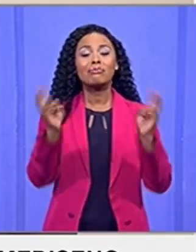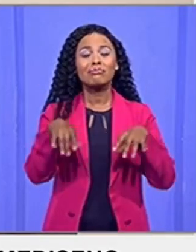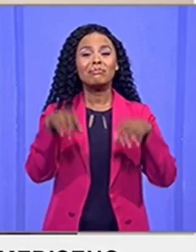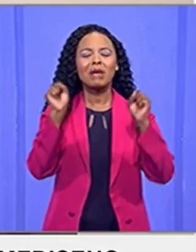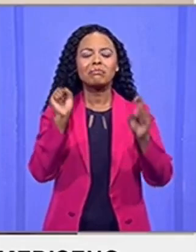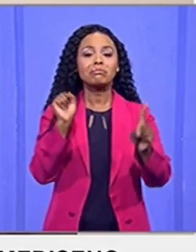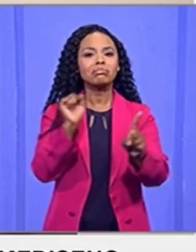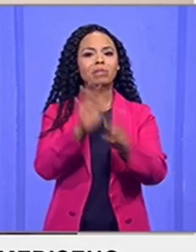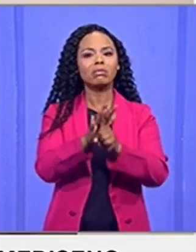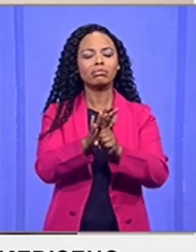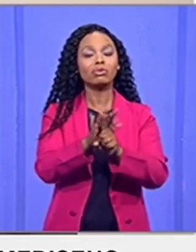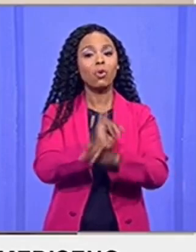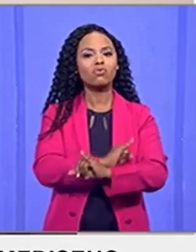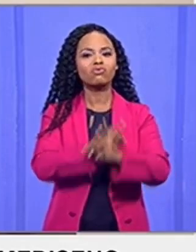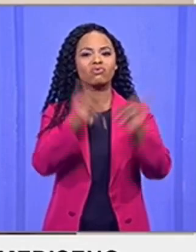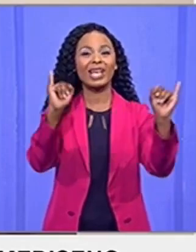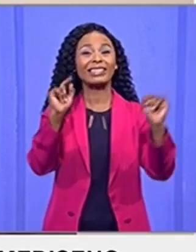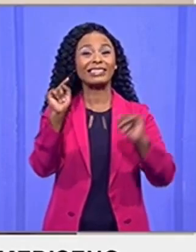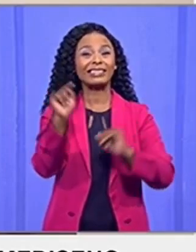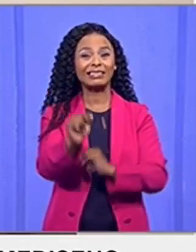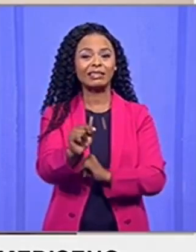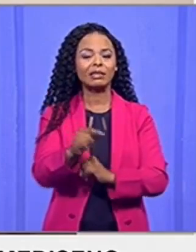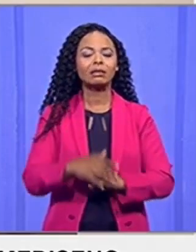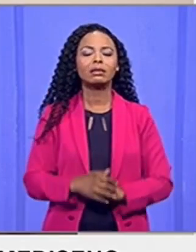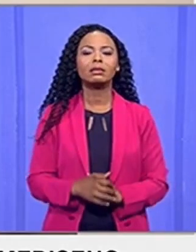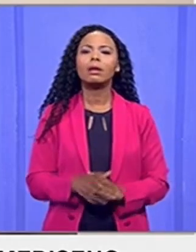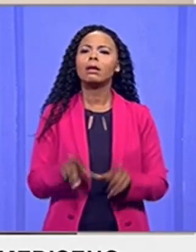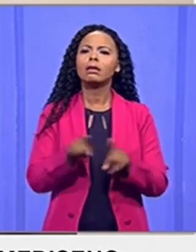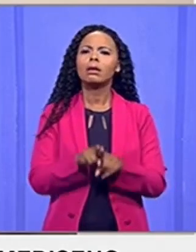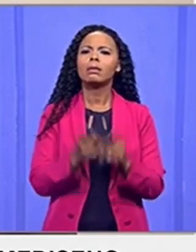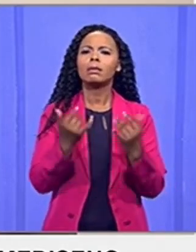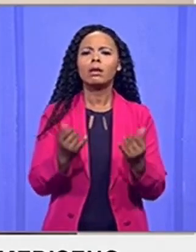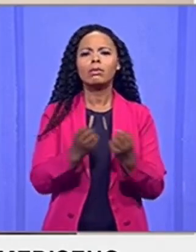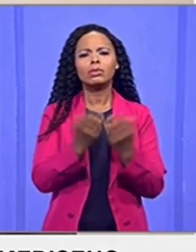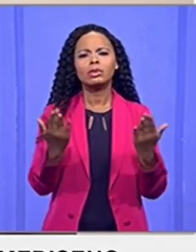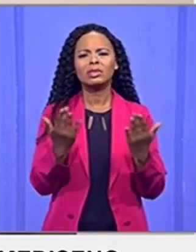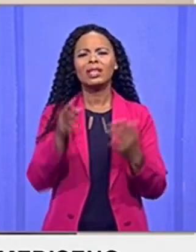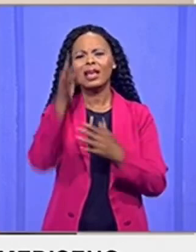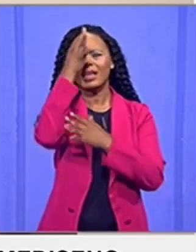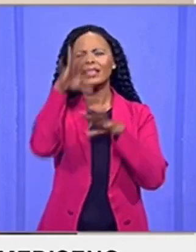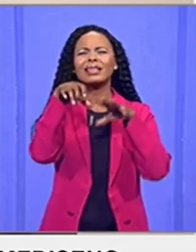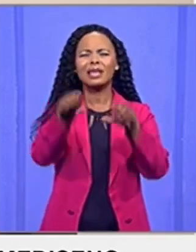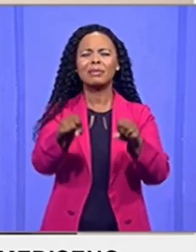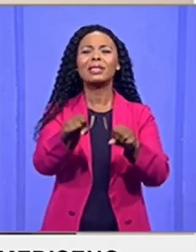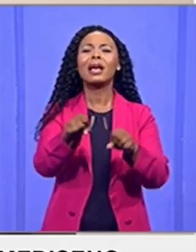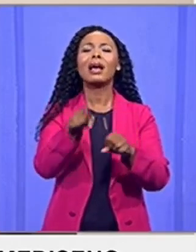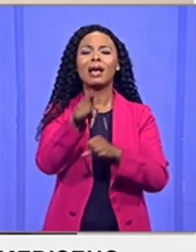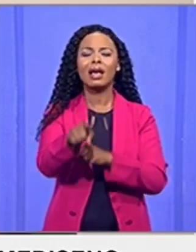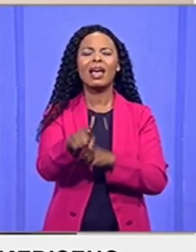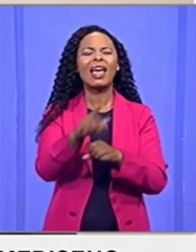sector, and the lasting damage done by state capture to our institutions